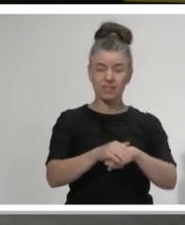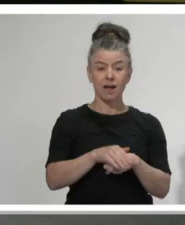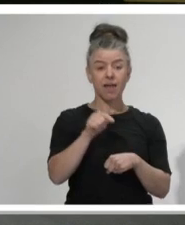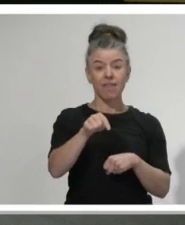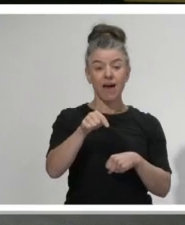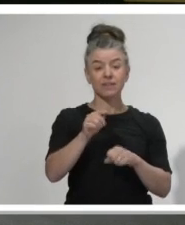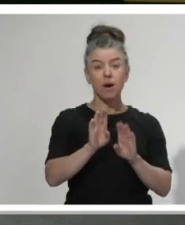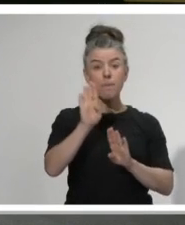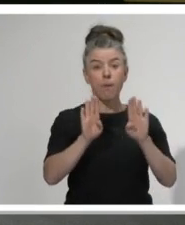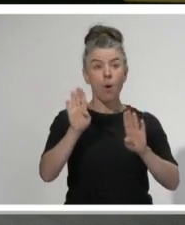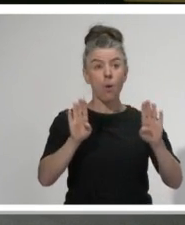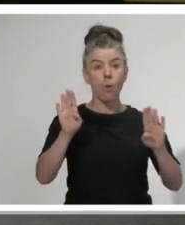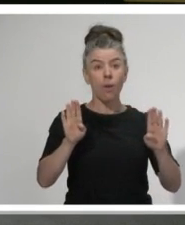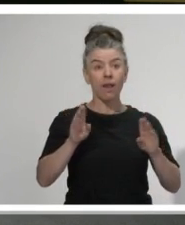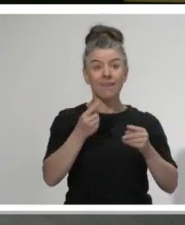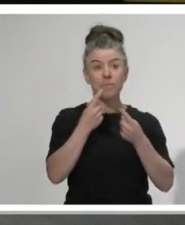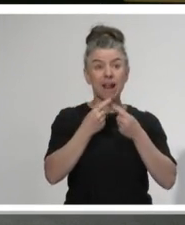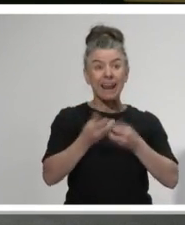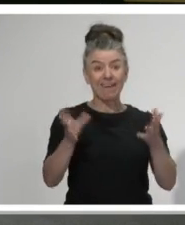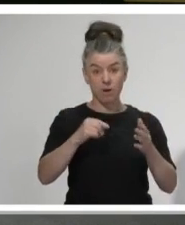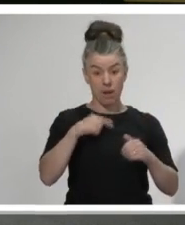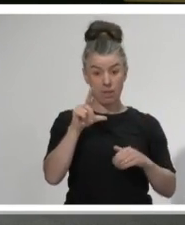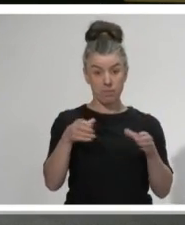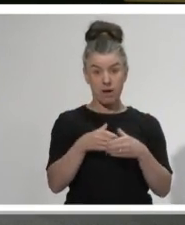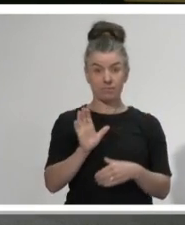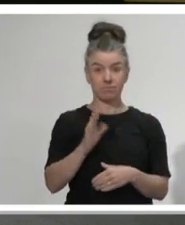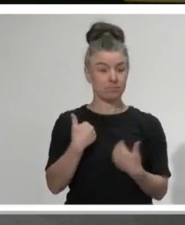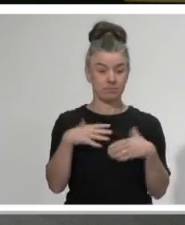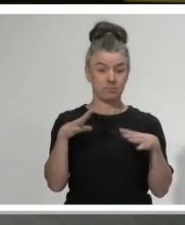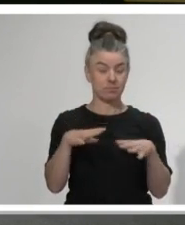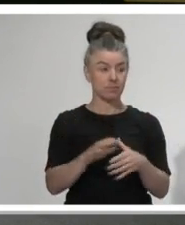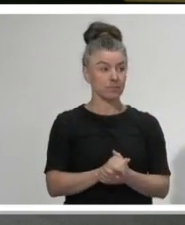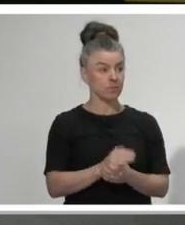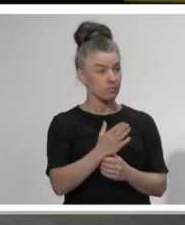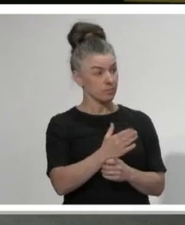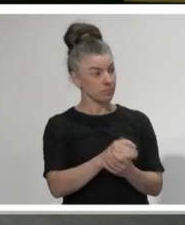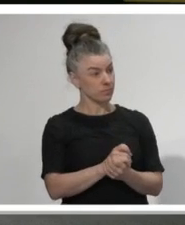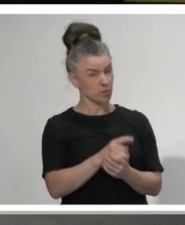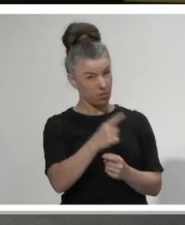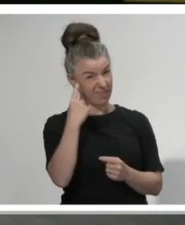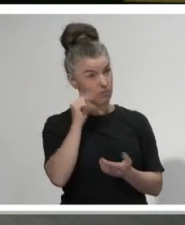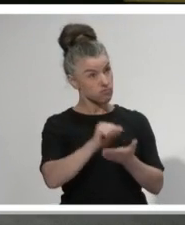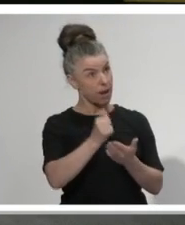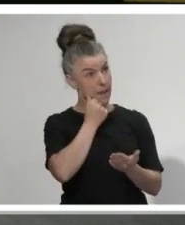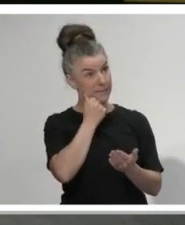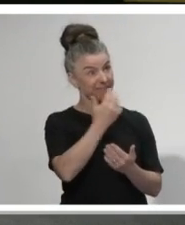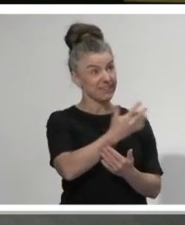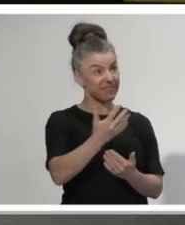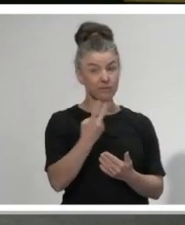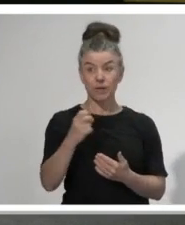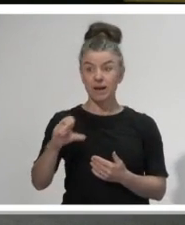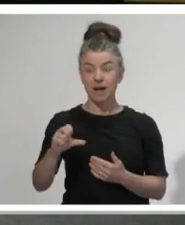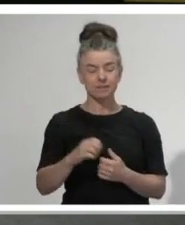had nothing to do with the Labor Party. Sound like the National sound like dodgy numbers to you? I'm just not interested in polls at the moment,